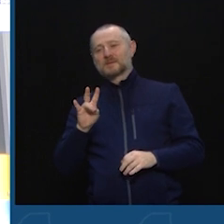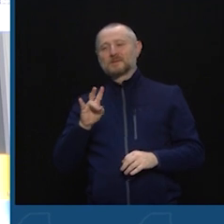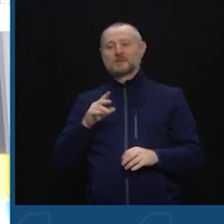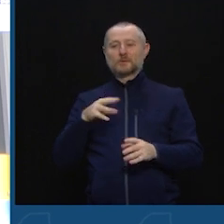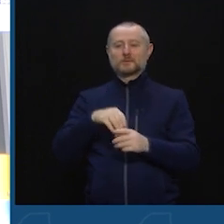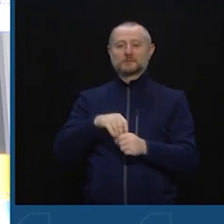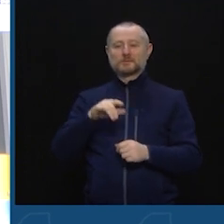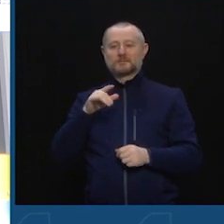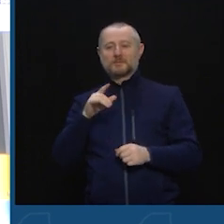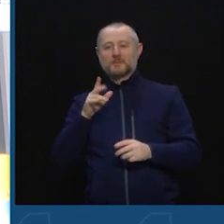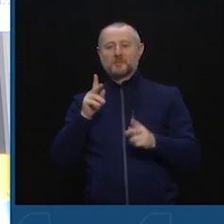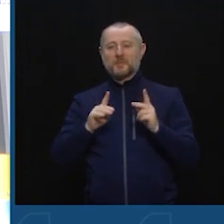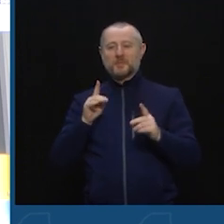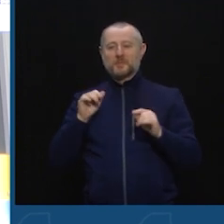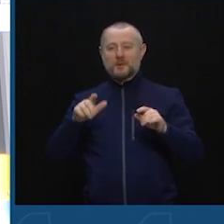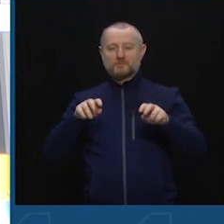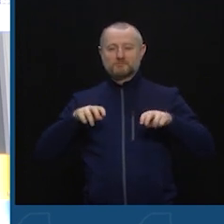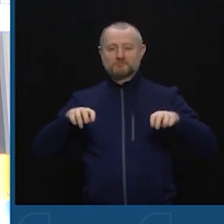lives.